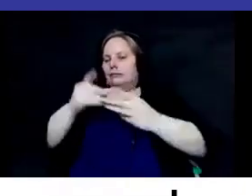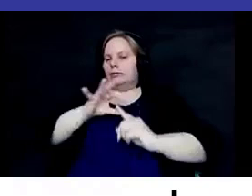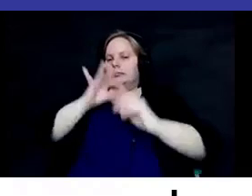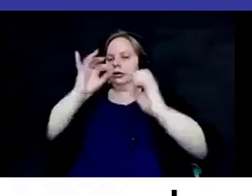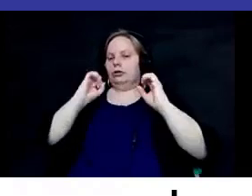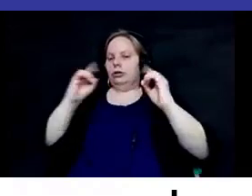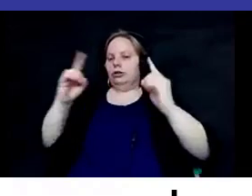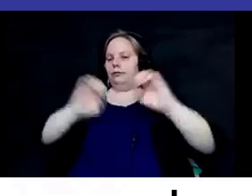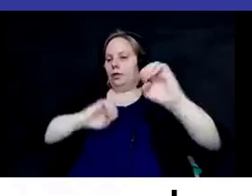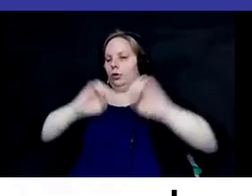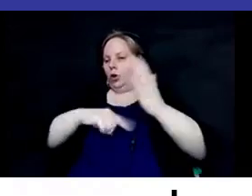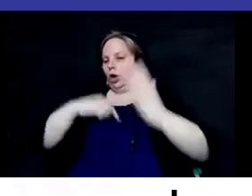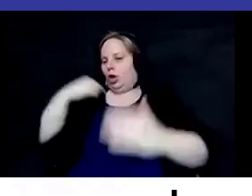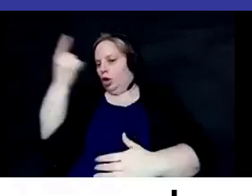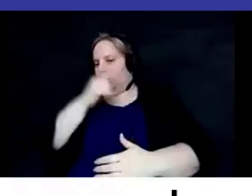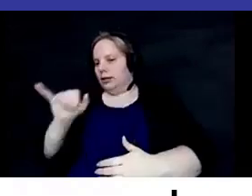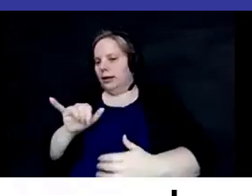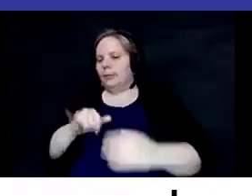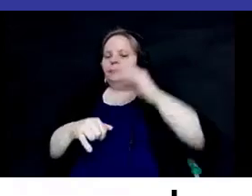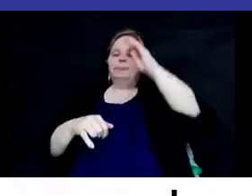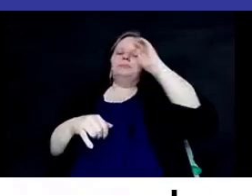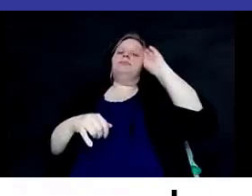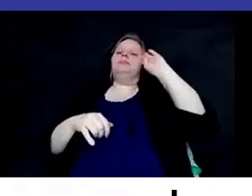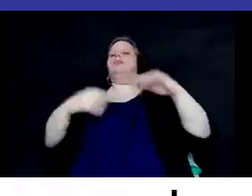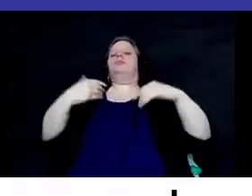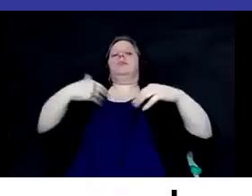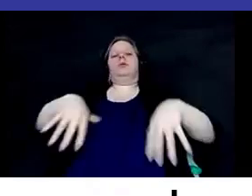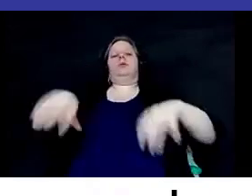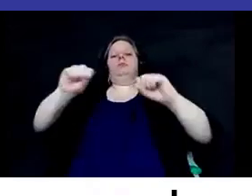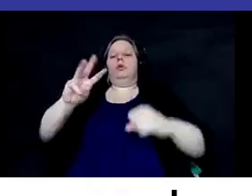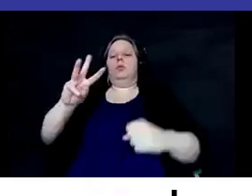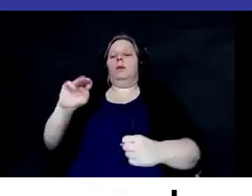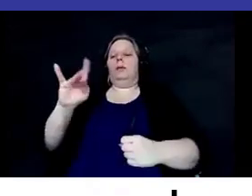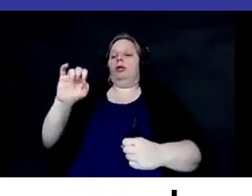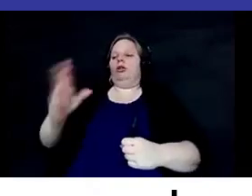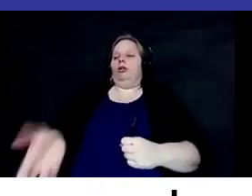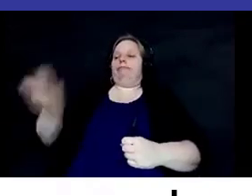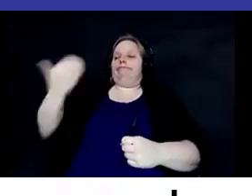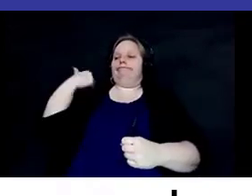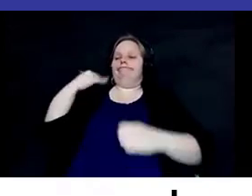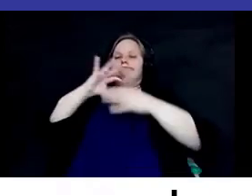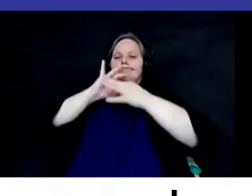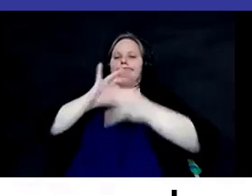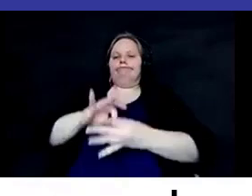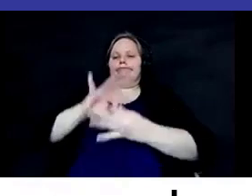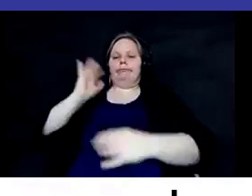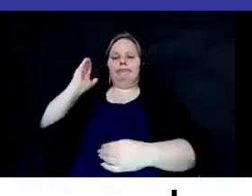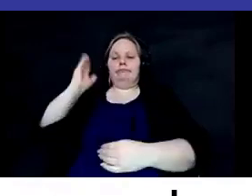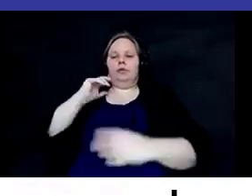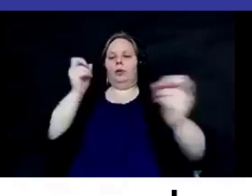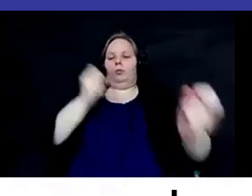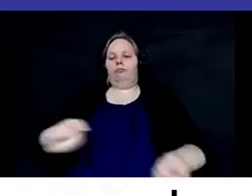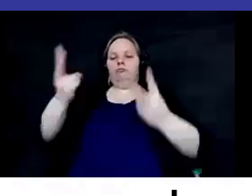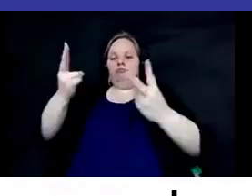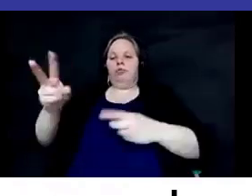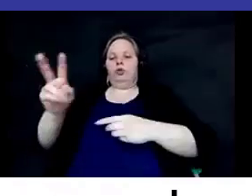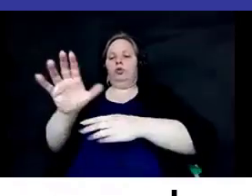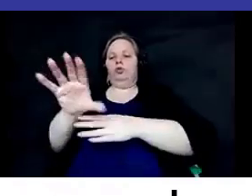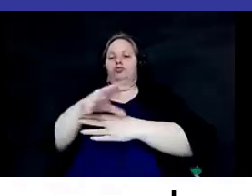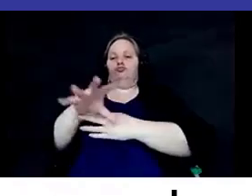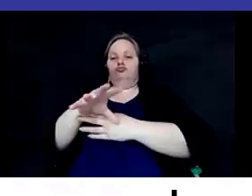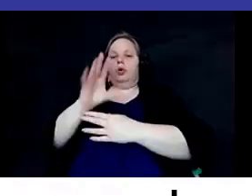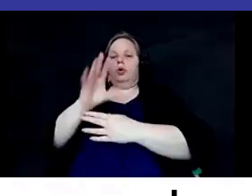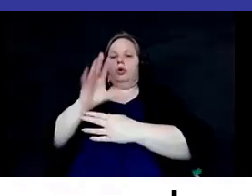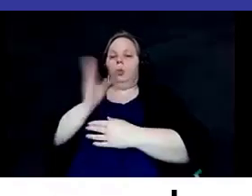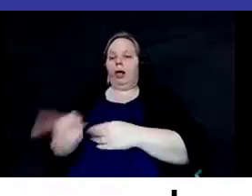We did a webinar a little while back on that presentation. We are going to post that recording, but you will